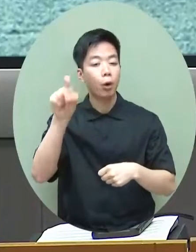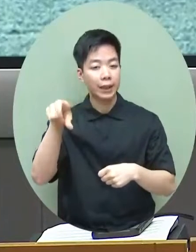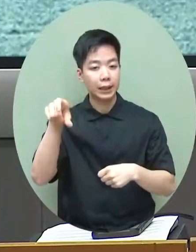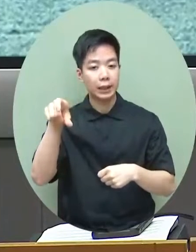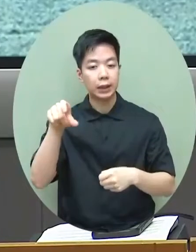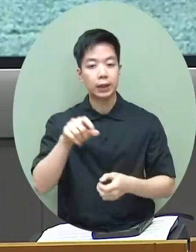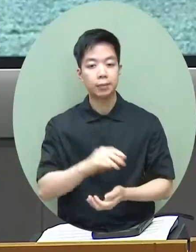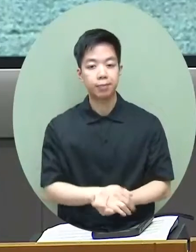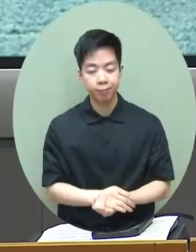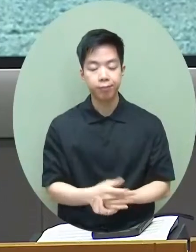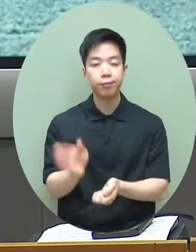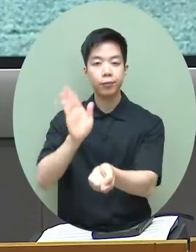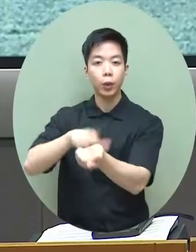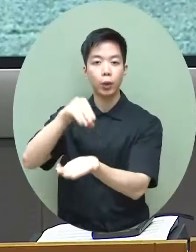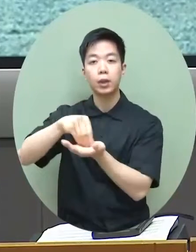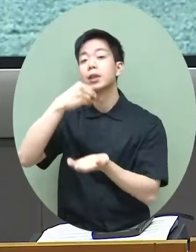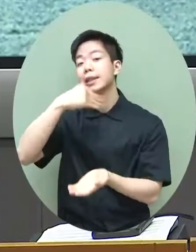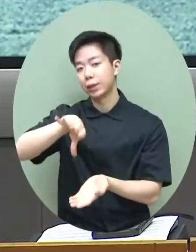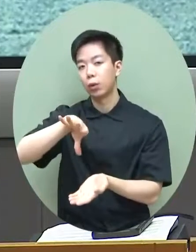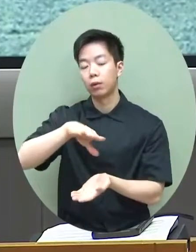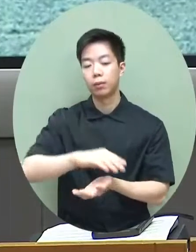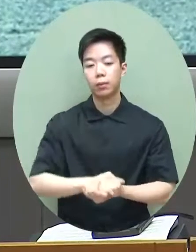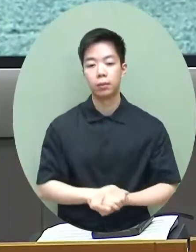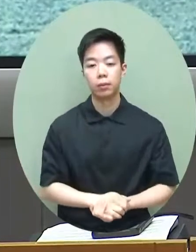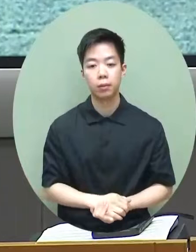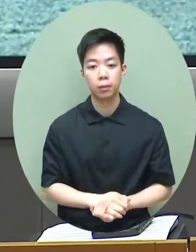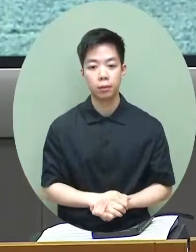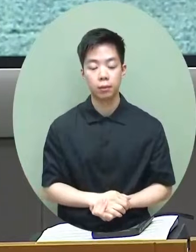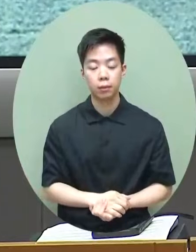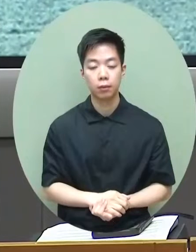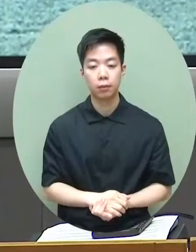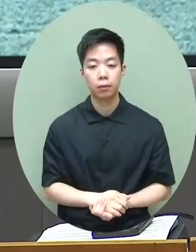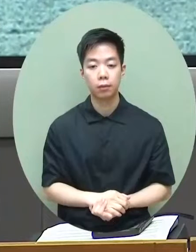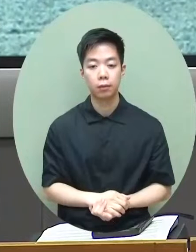the case was confirmed there. Later on,